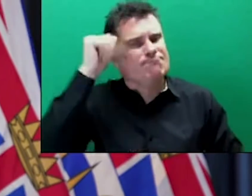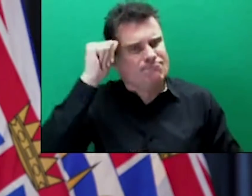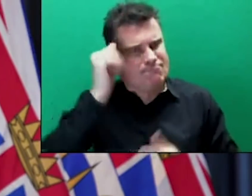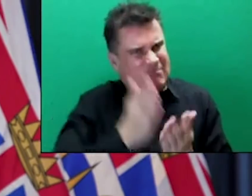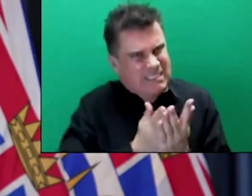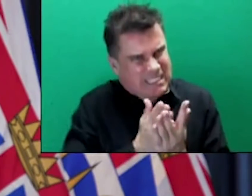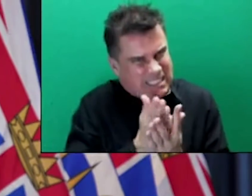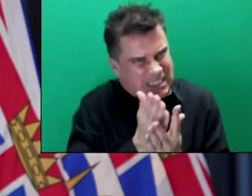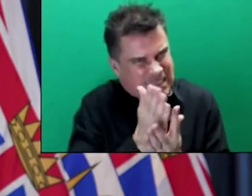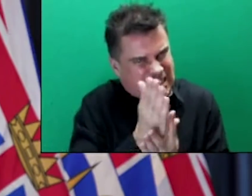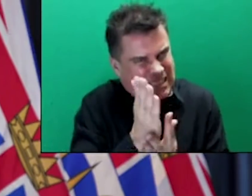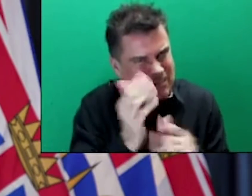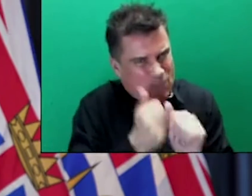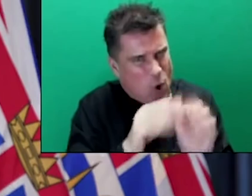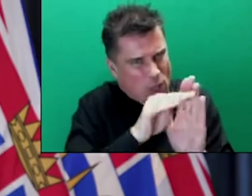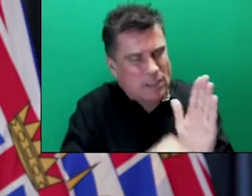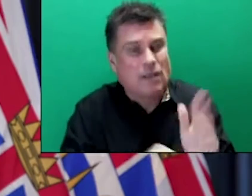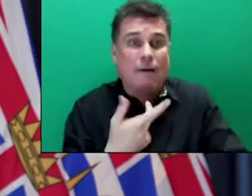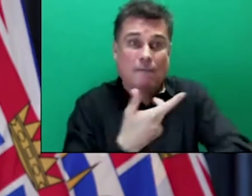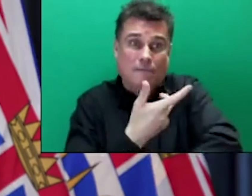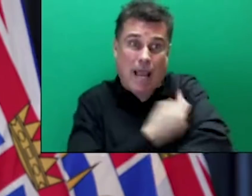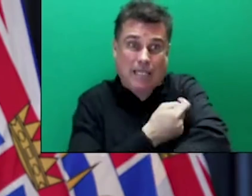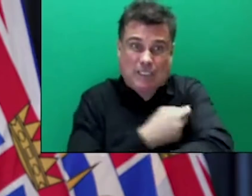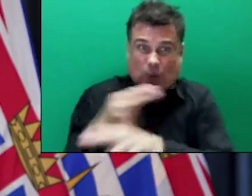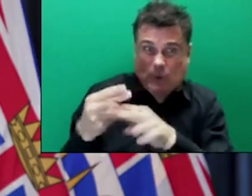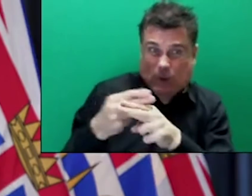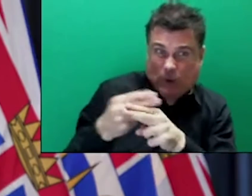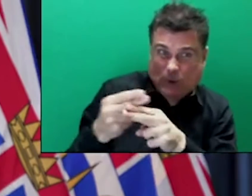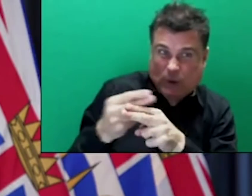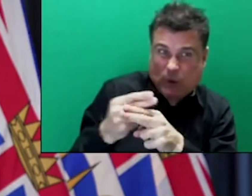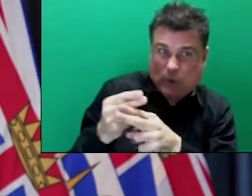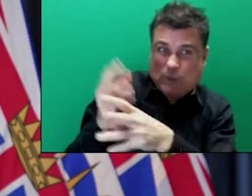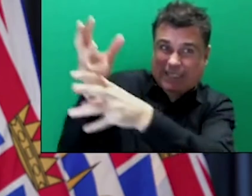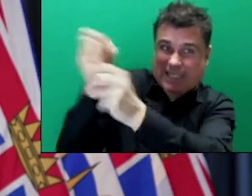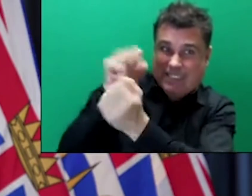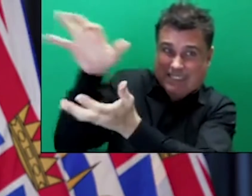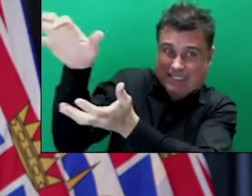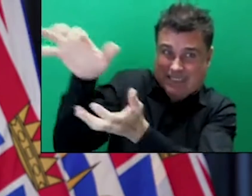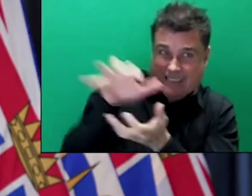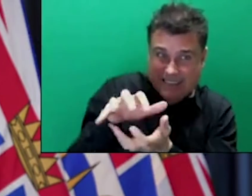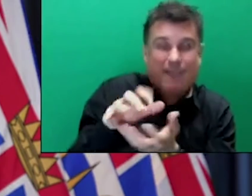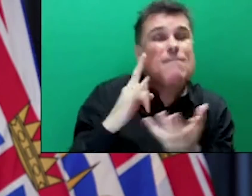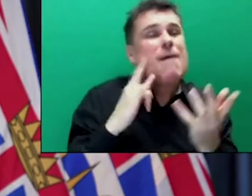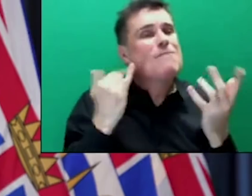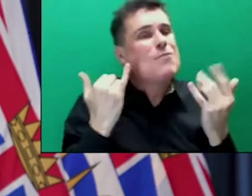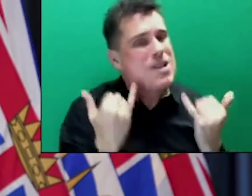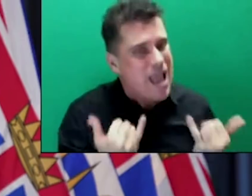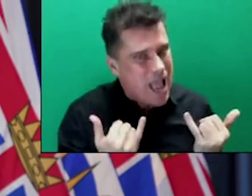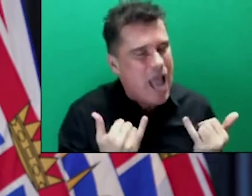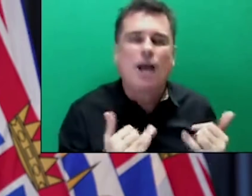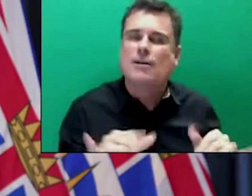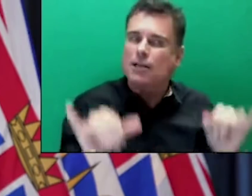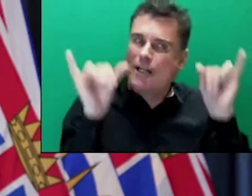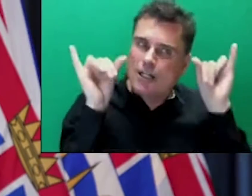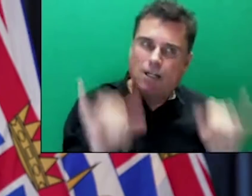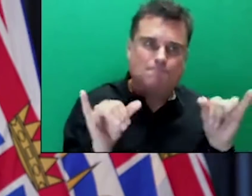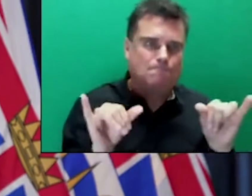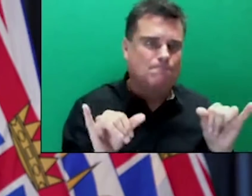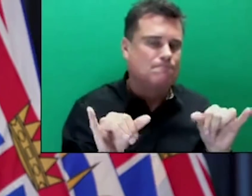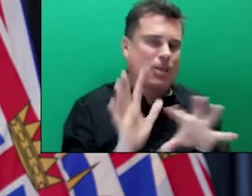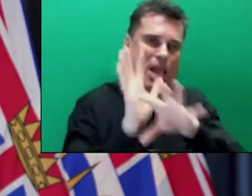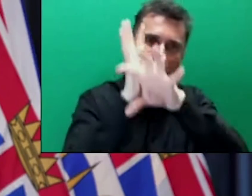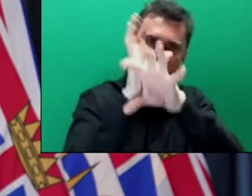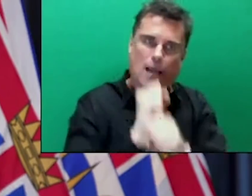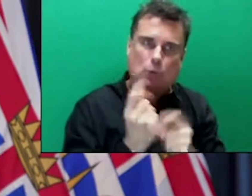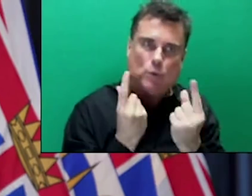by staying small and staying local over the next few weeks, and will help ease